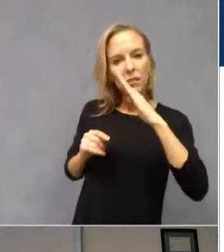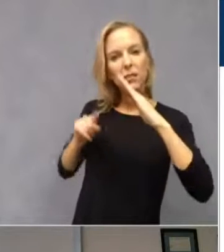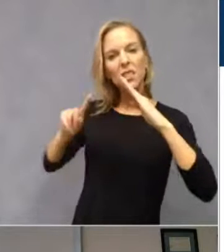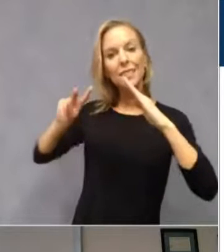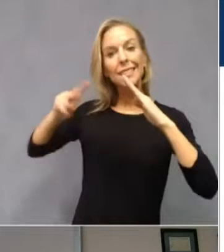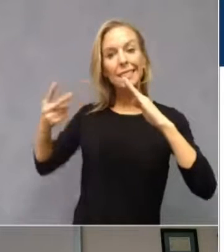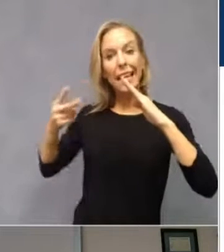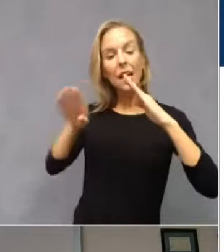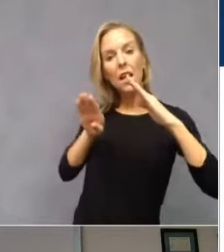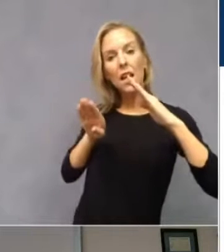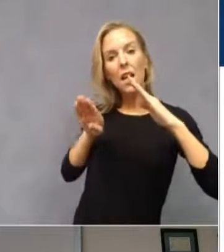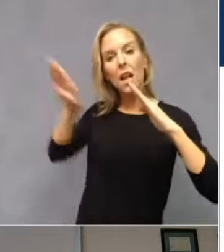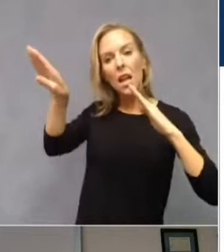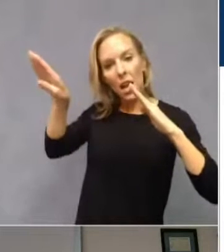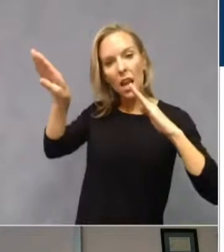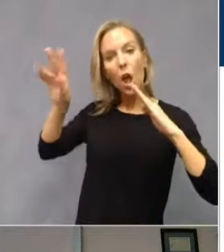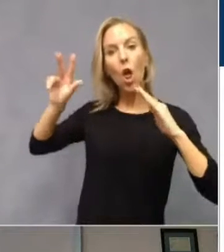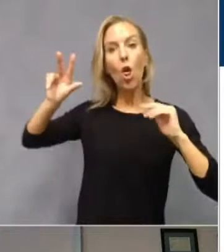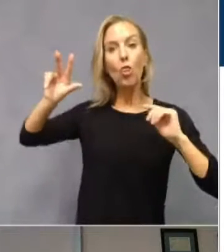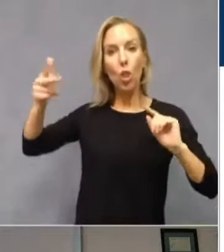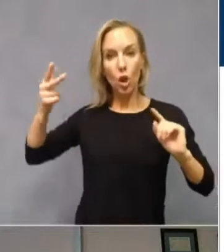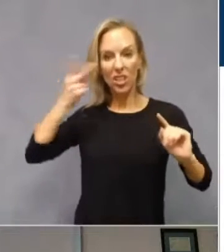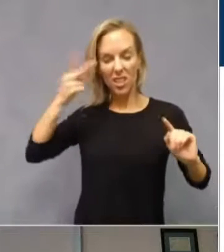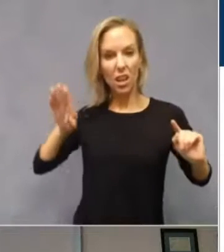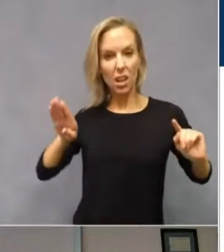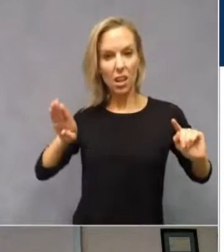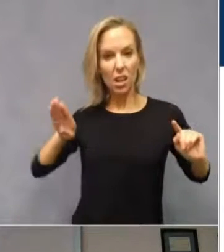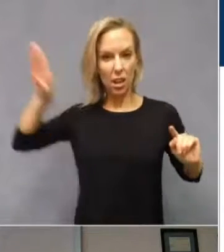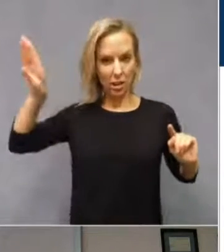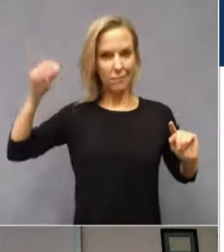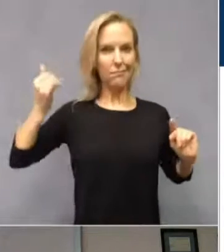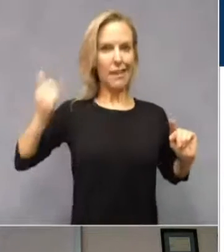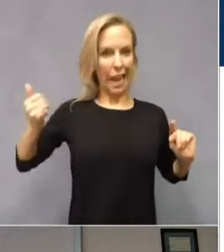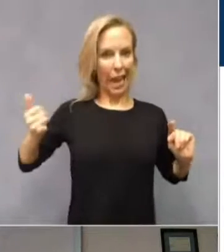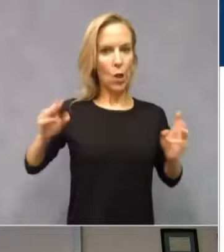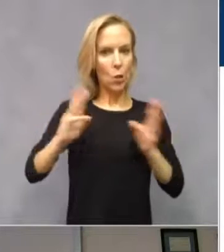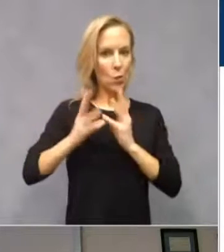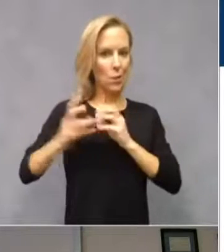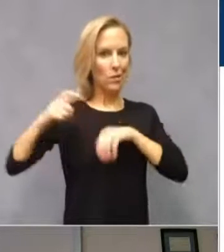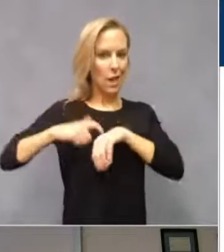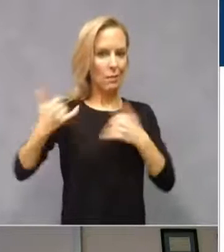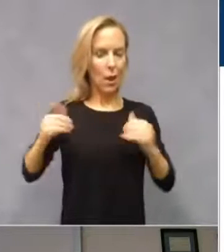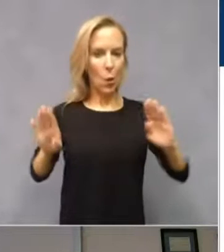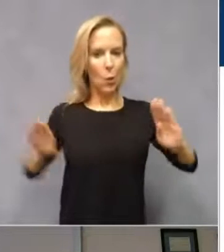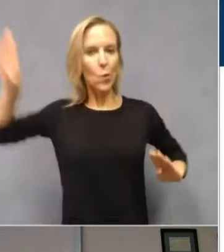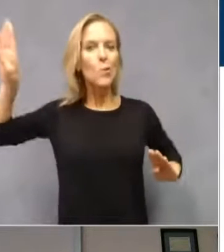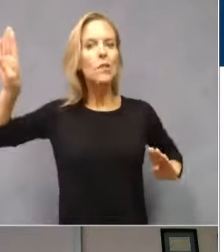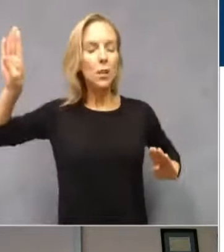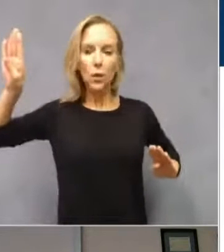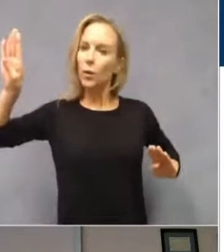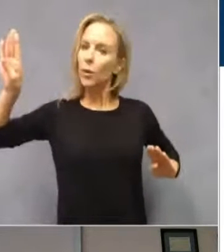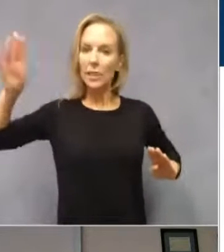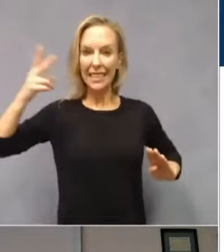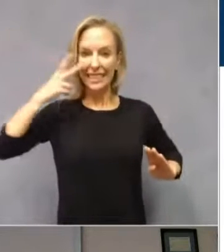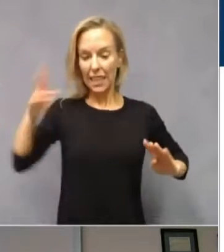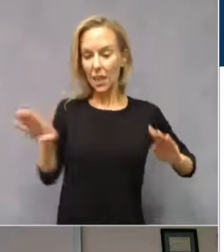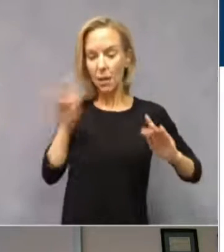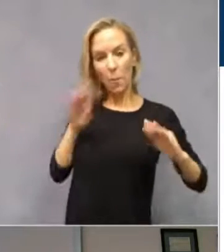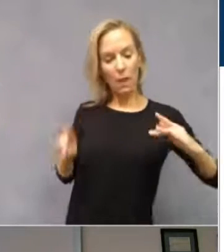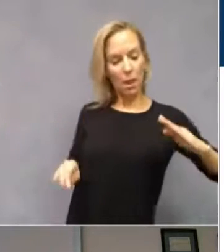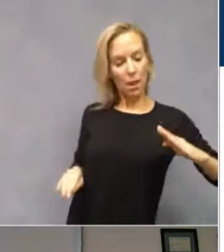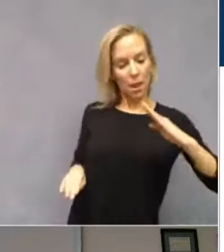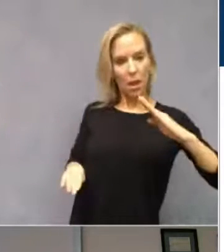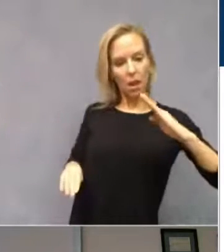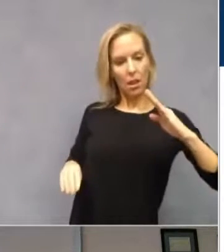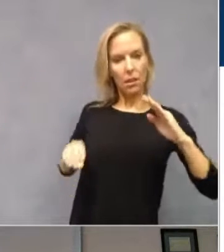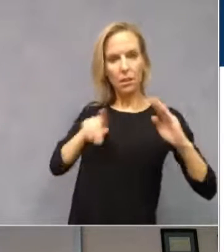summer, and you see the third one happening now in the winter. You can obviously see that the line is much steeper. I'm going to show